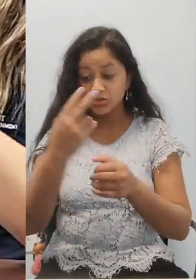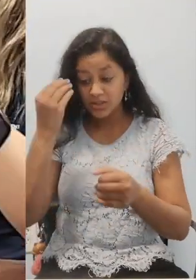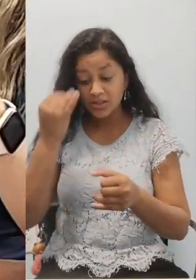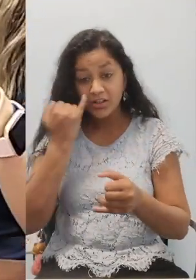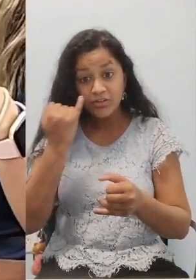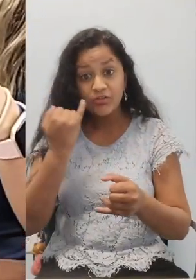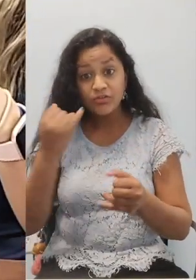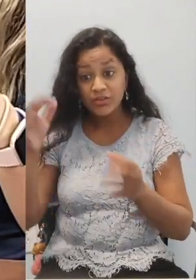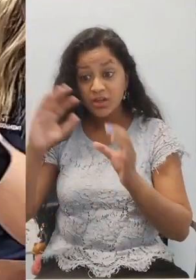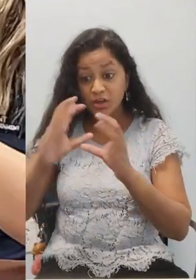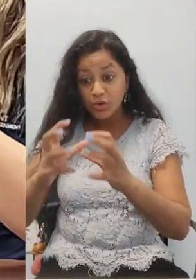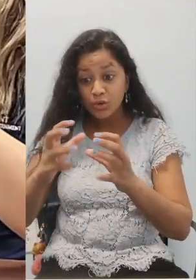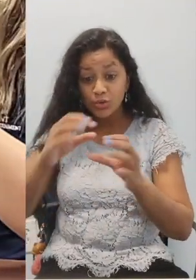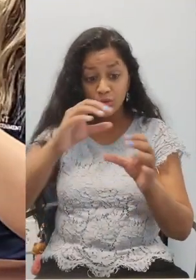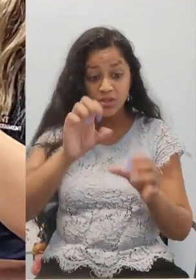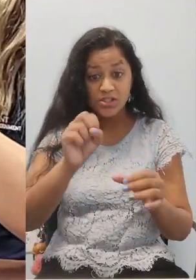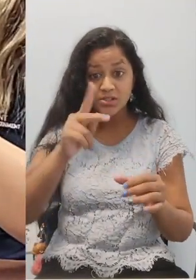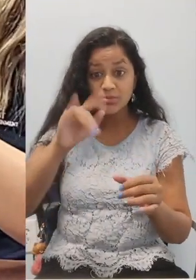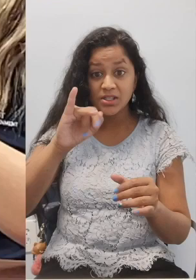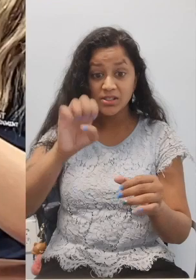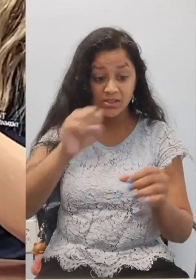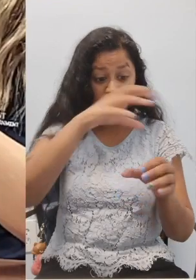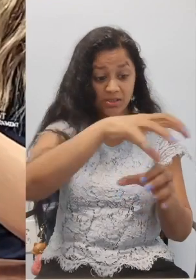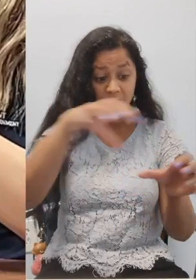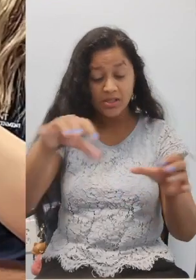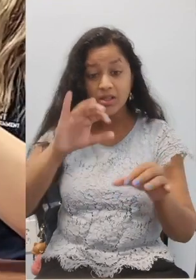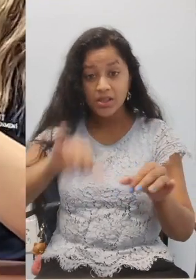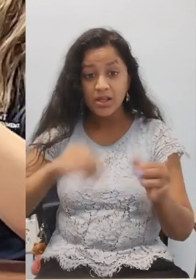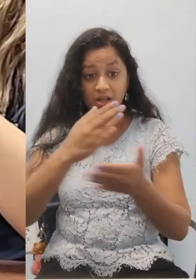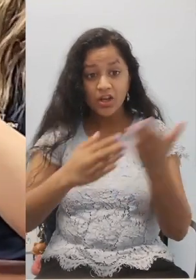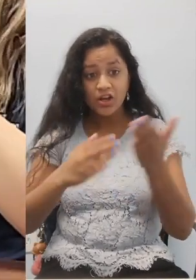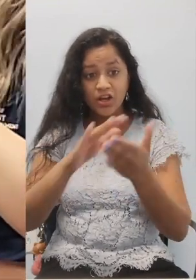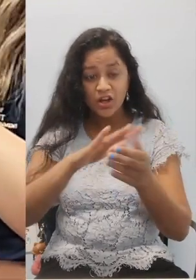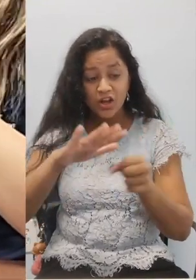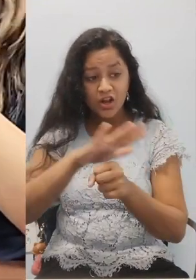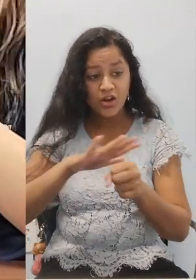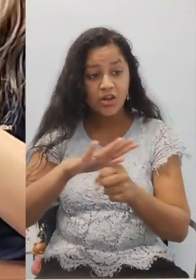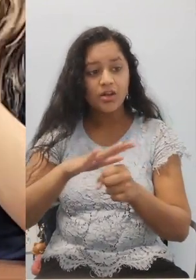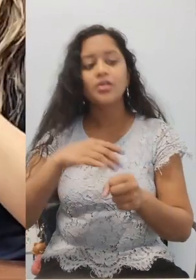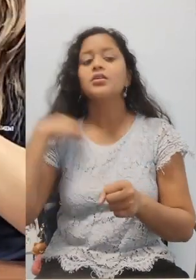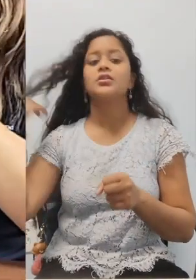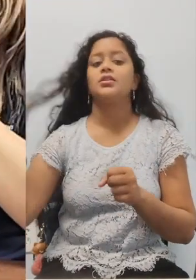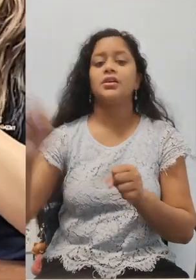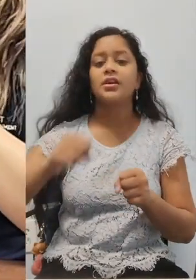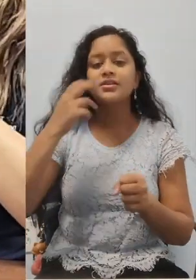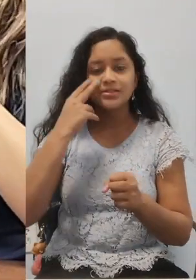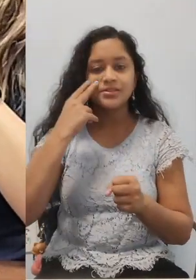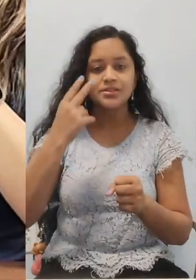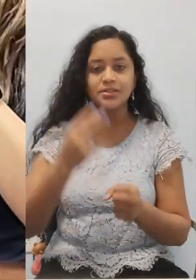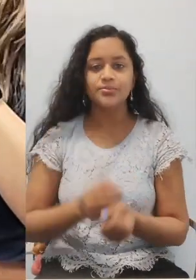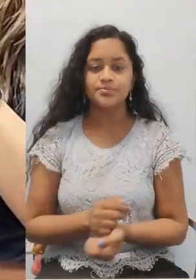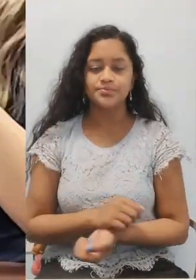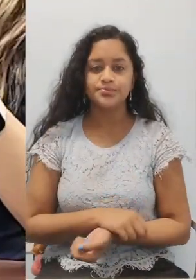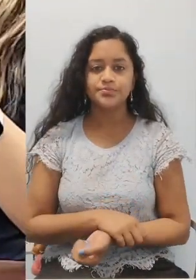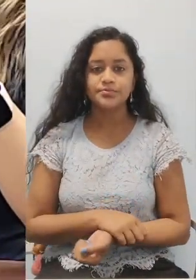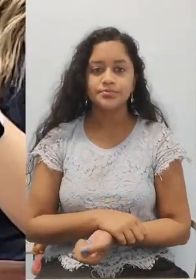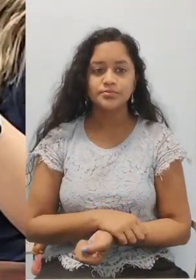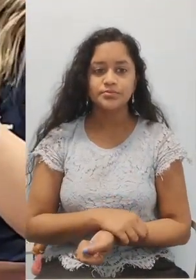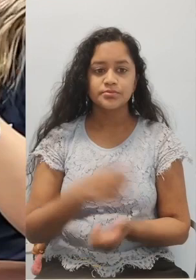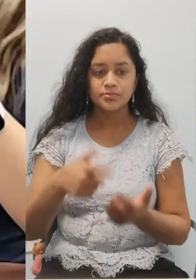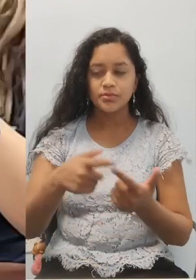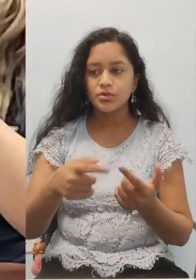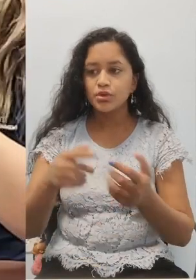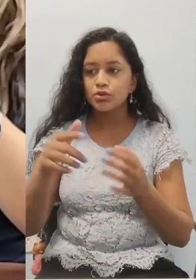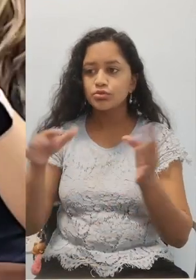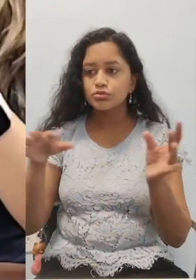we use collect a water sample, and then all the DNA, like scales, poop, all of that. If a